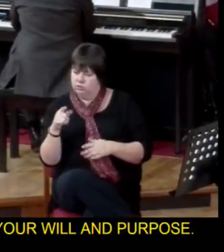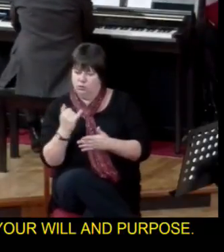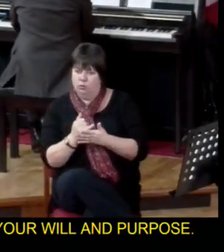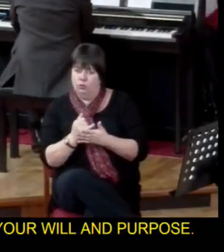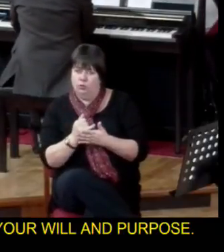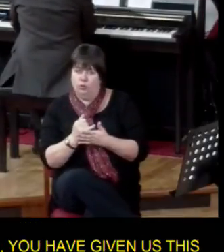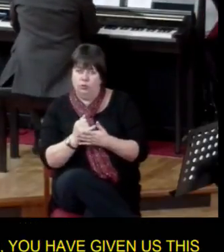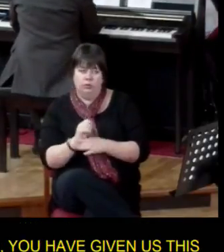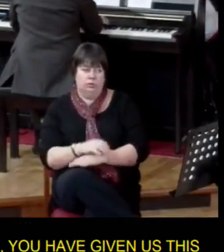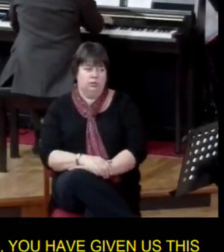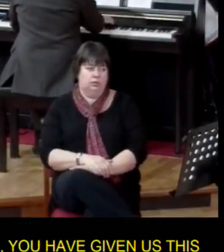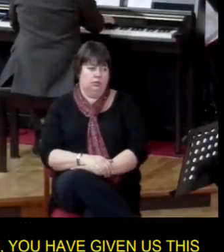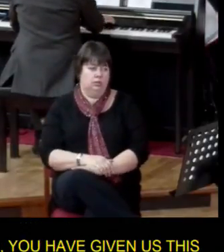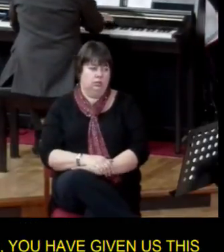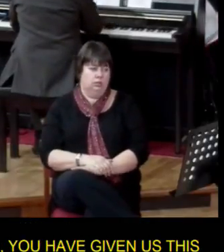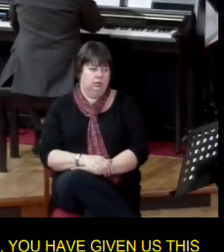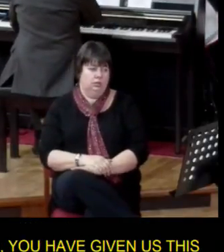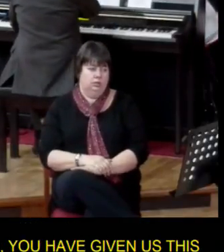things to me like,